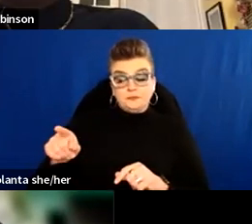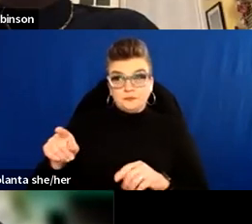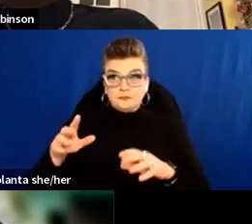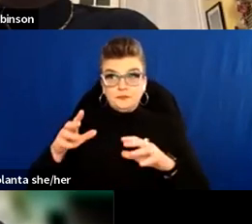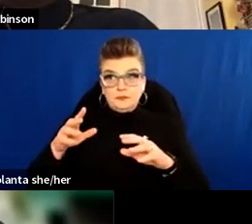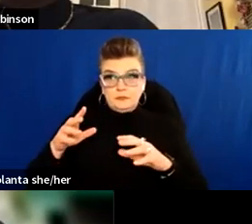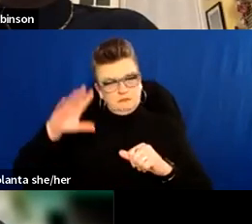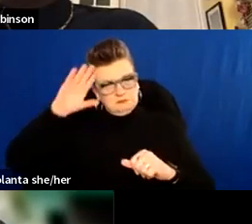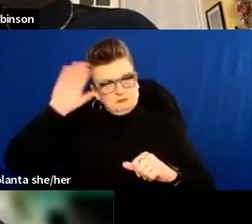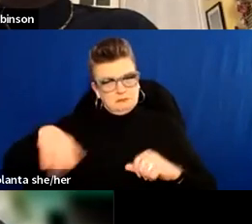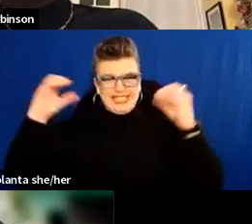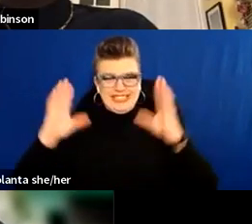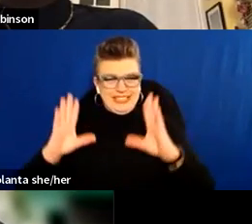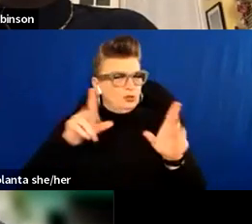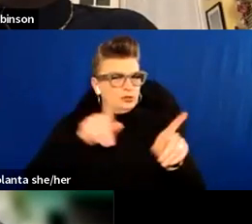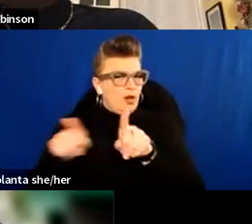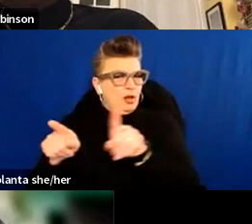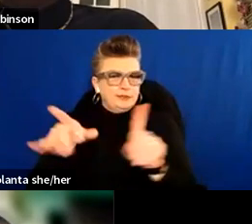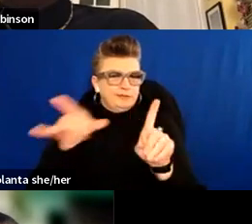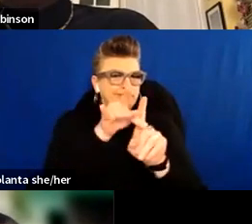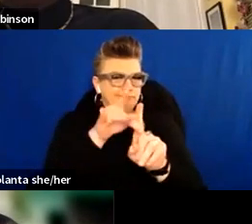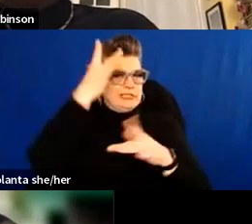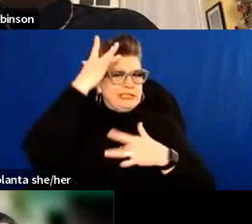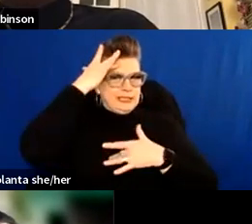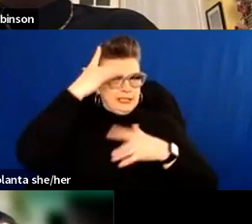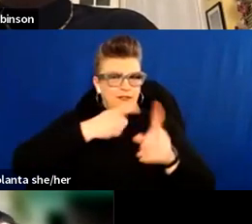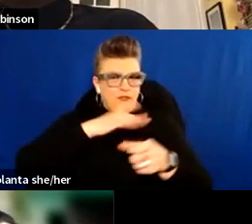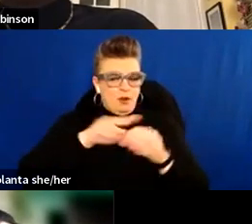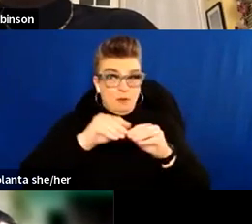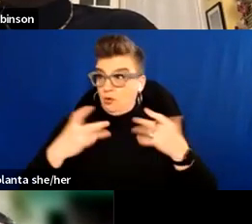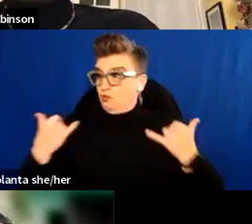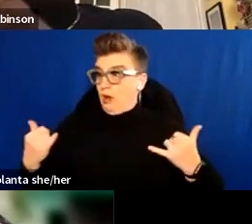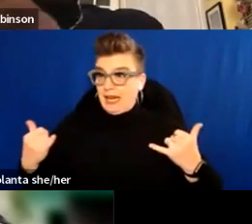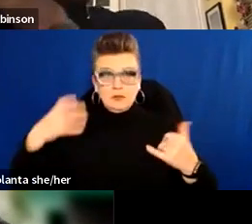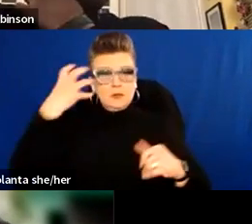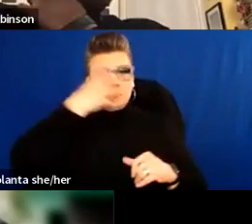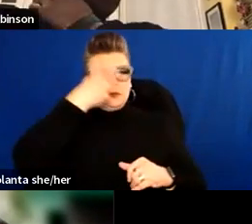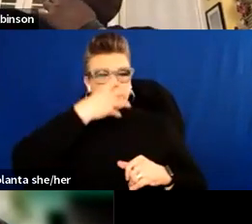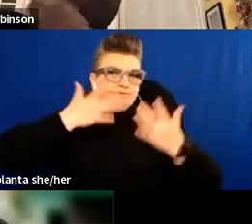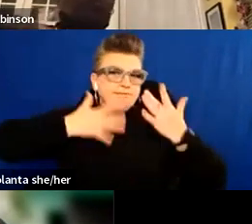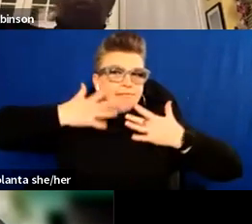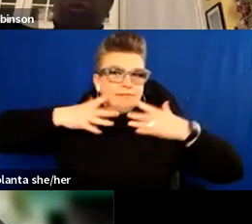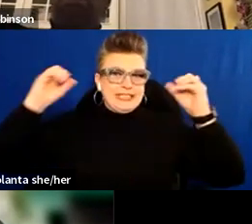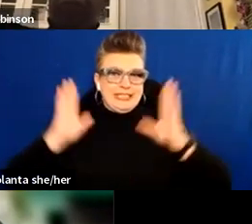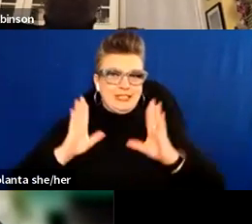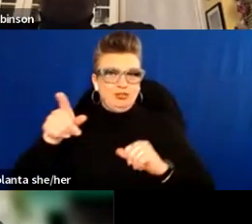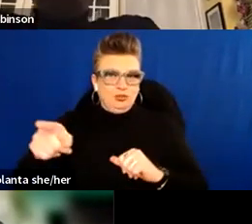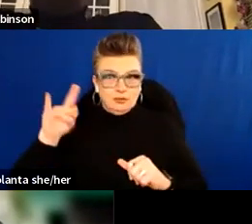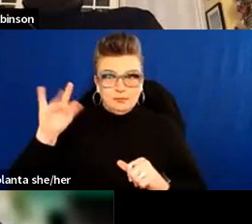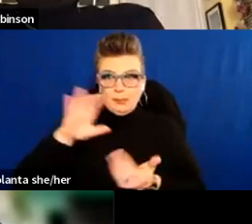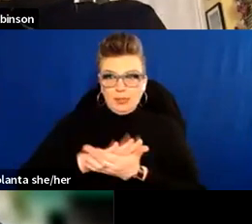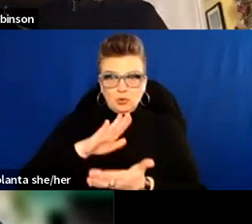we all know that teachers also get sick and right now we know that there is a shortage of teachers at public